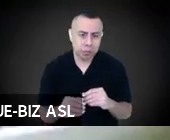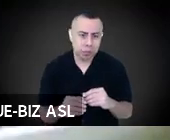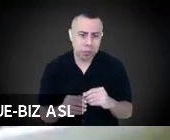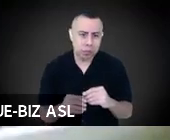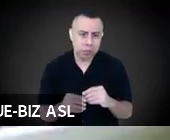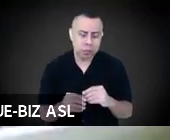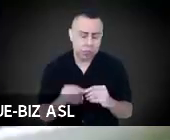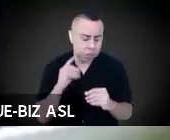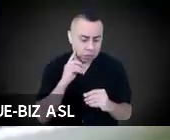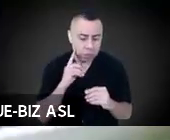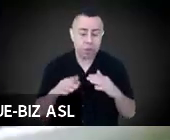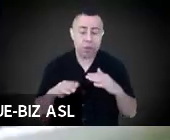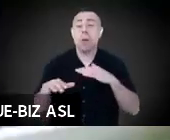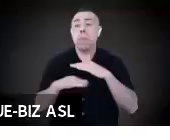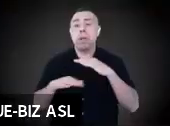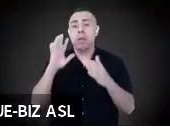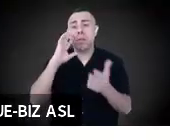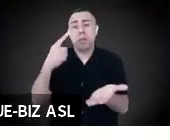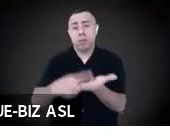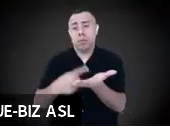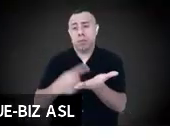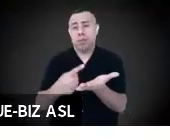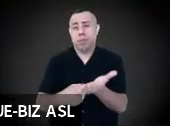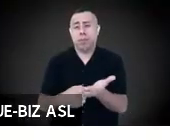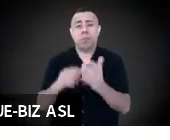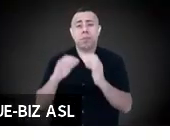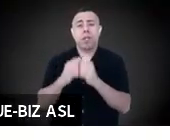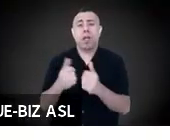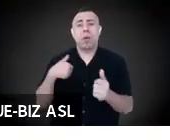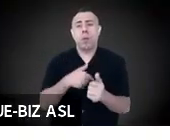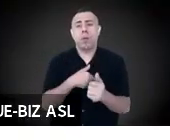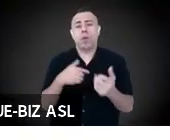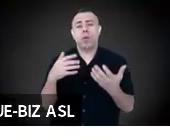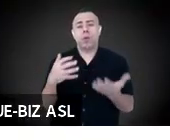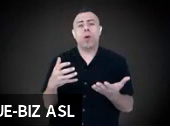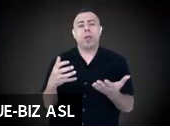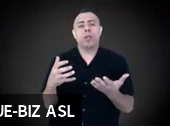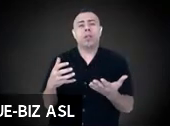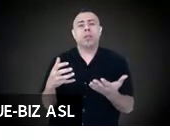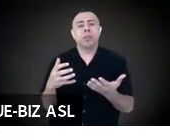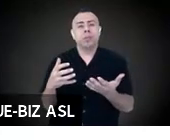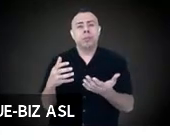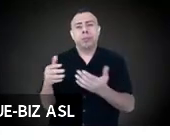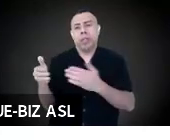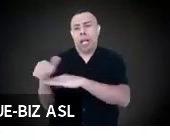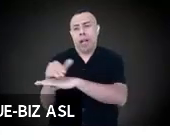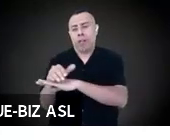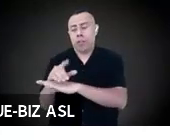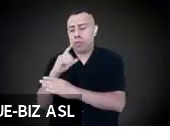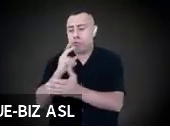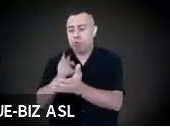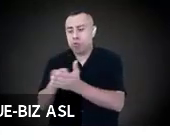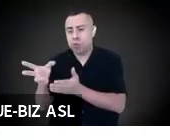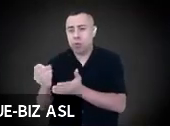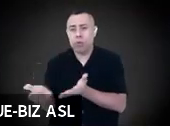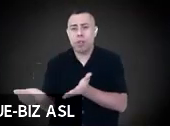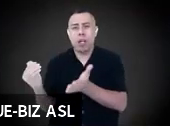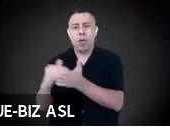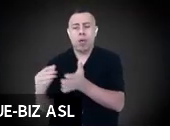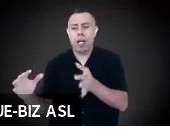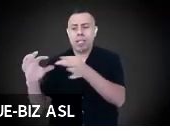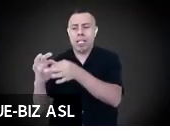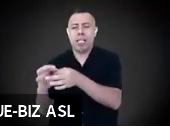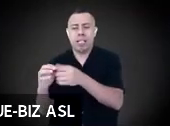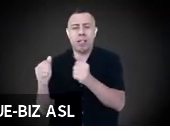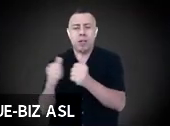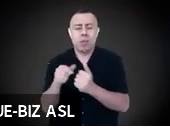and how we want to cover, you know, the truth and reconciliation with this project, and how we're going to engage the community about how